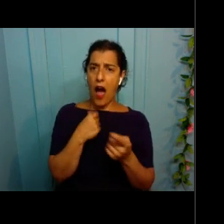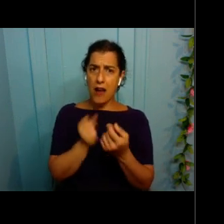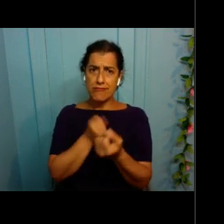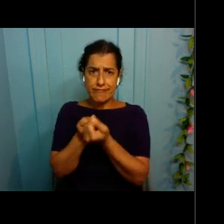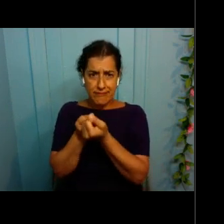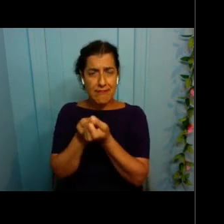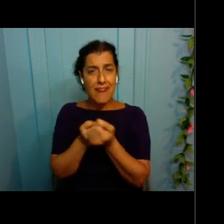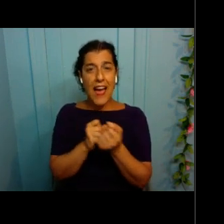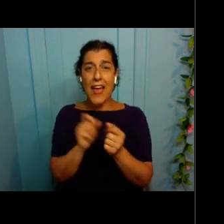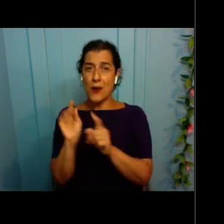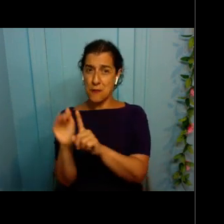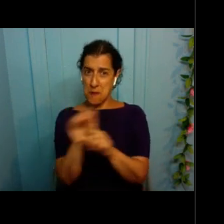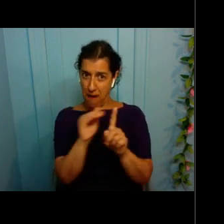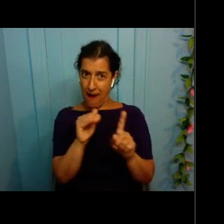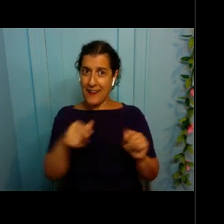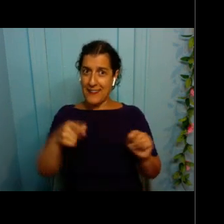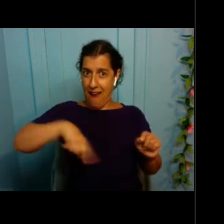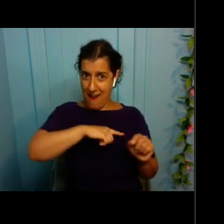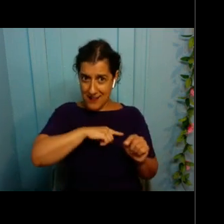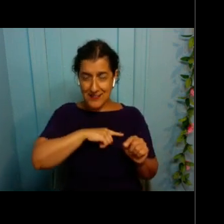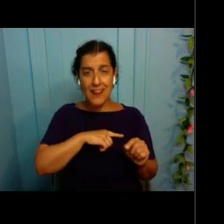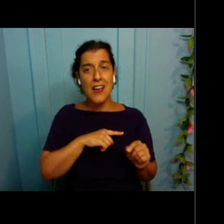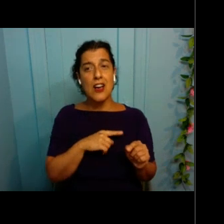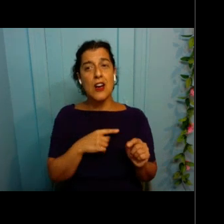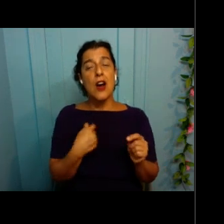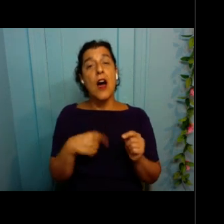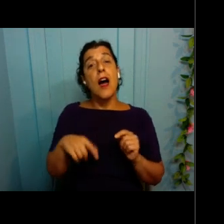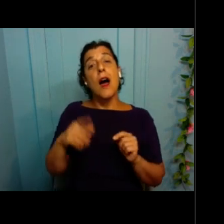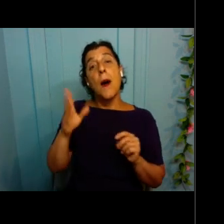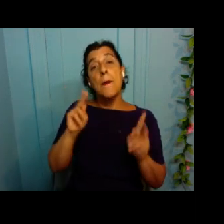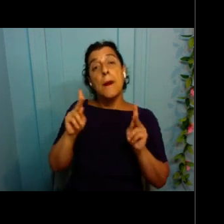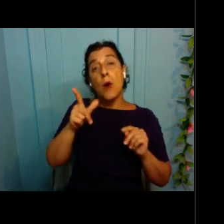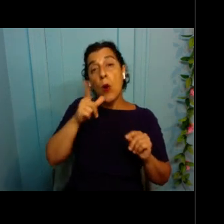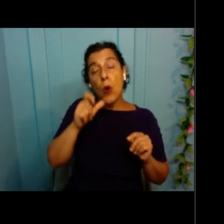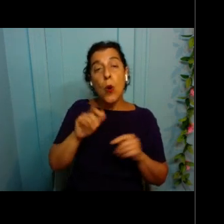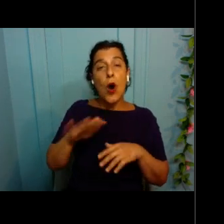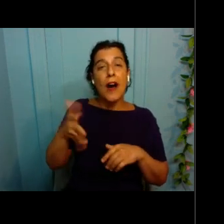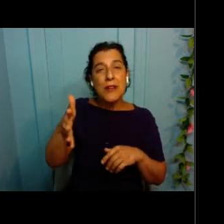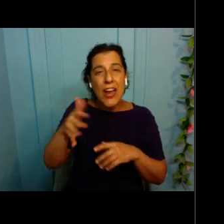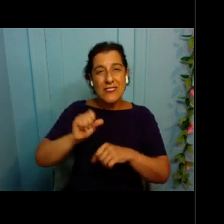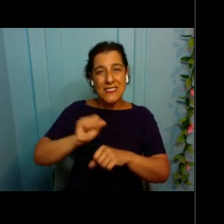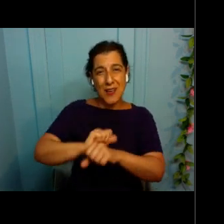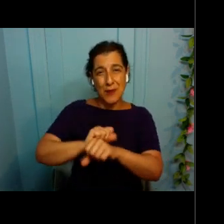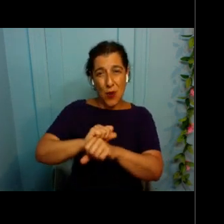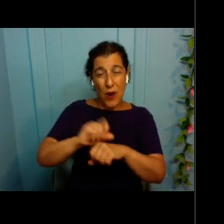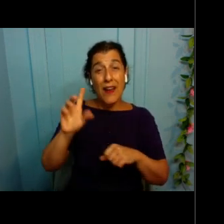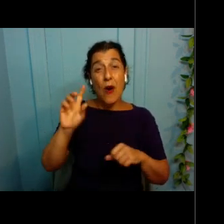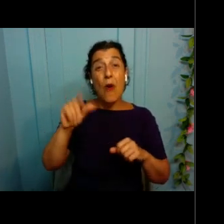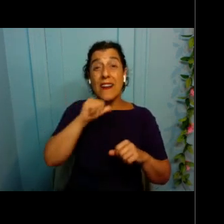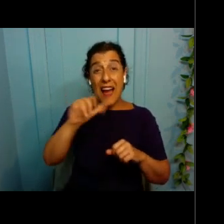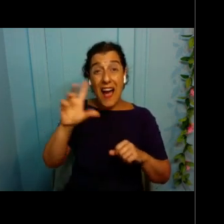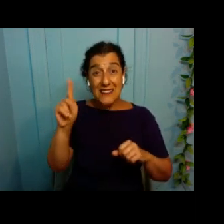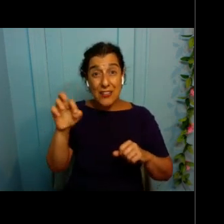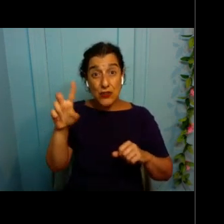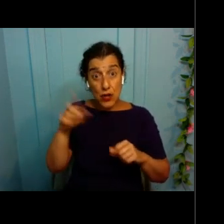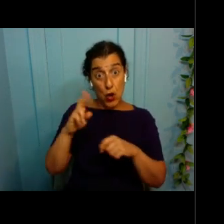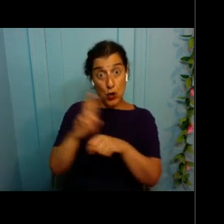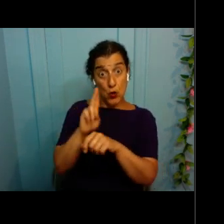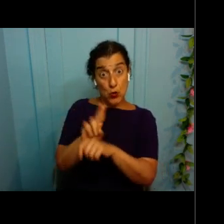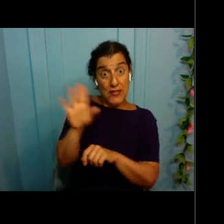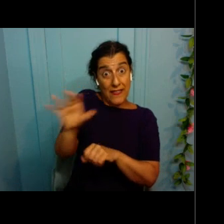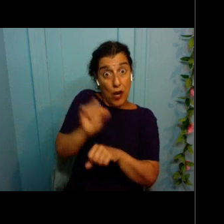just remind all of us that we should do more, is to tell untenured or precariously employed folks if you're using their work or including their work in your syllabi. So